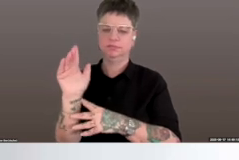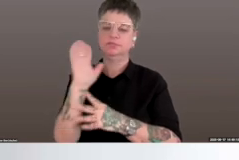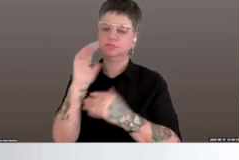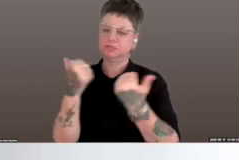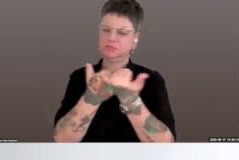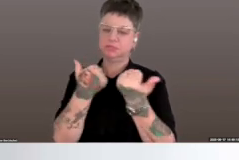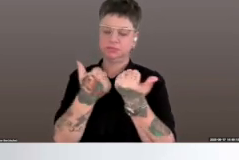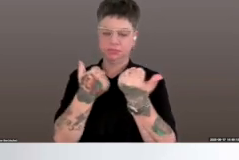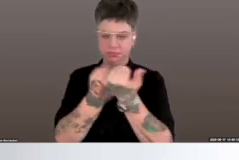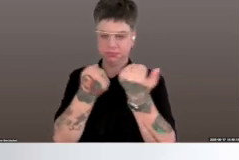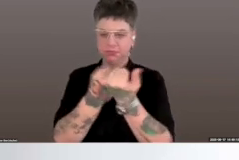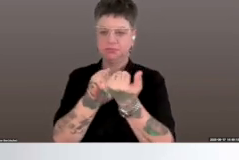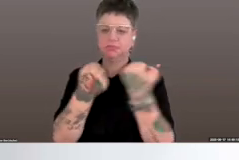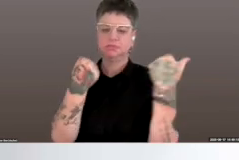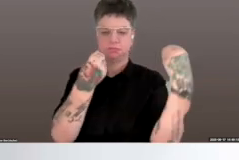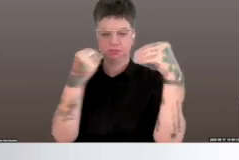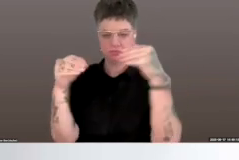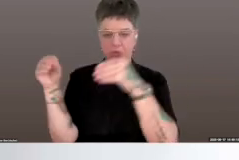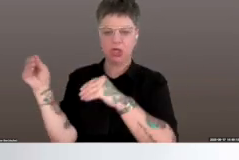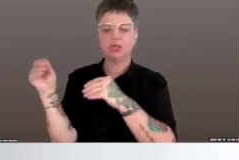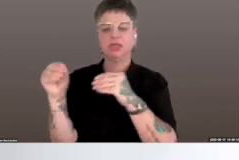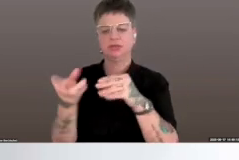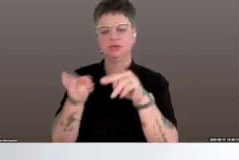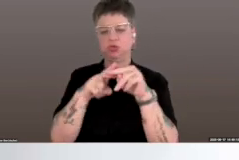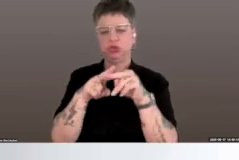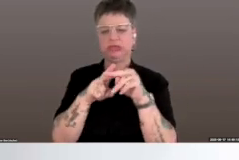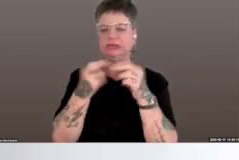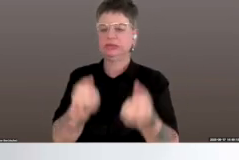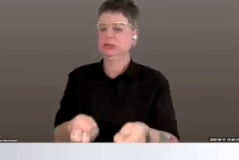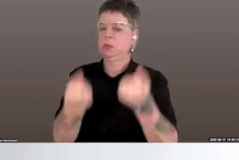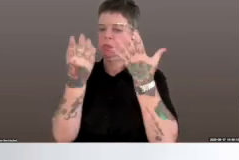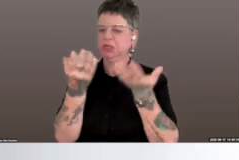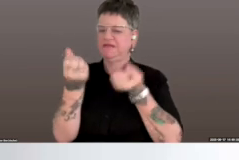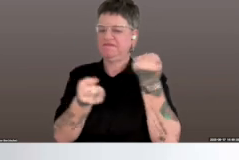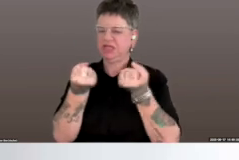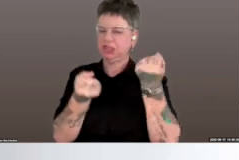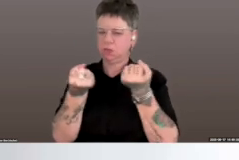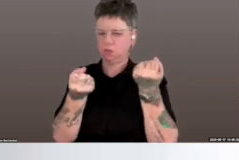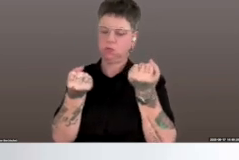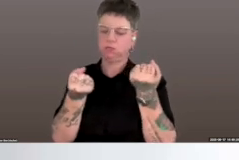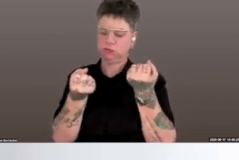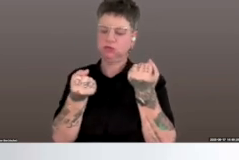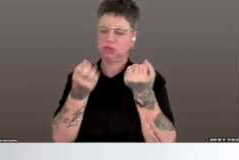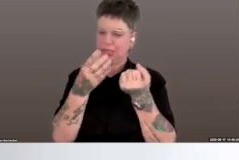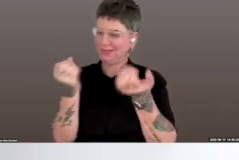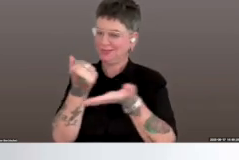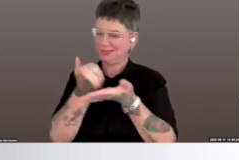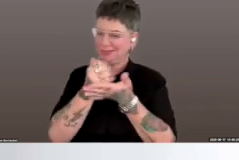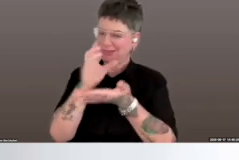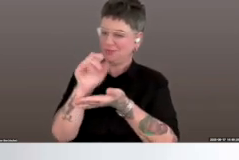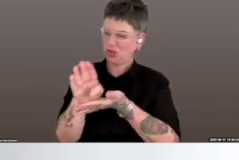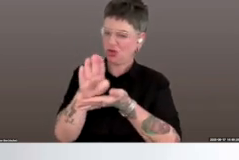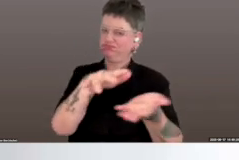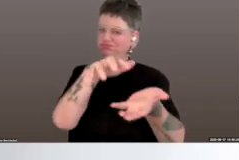by reducing costs and increasing the supply of vehicles. It would also allow CARB to collect valuable information to understand